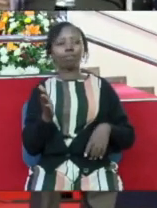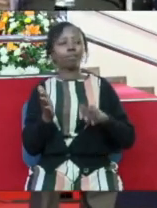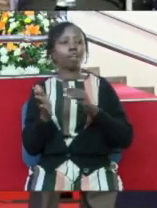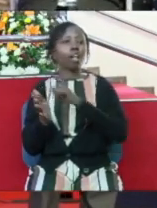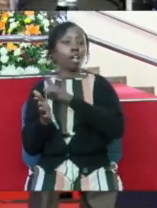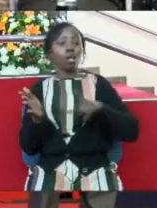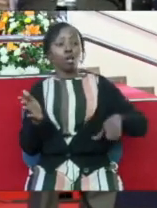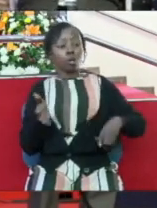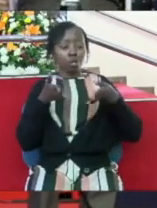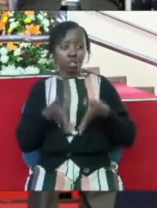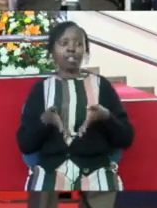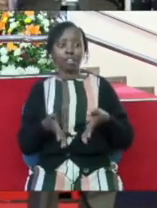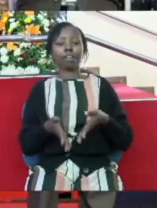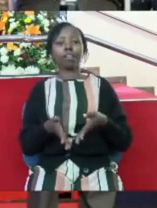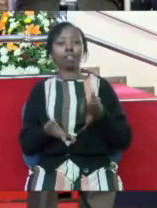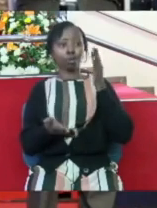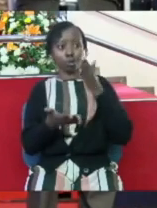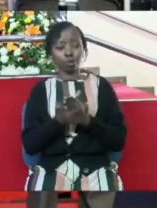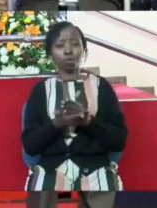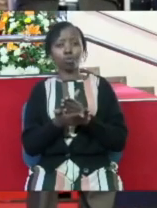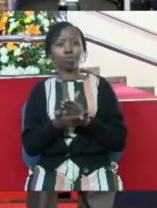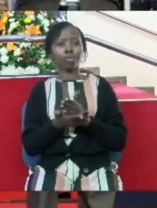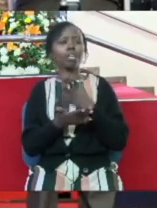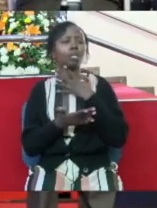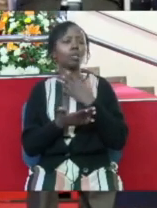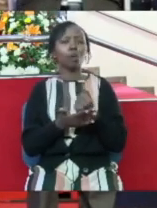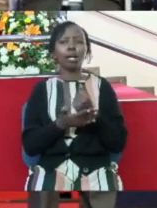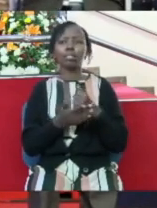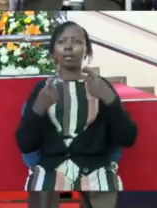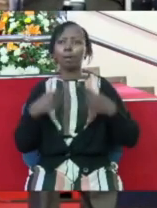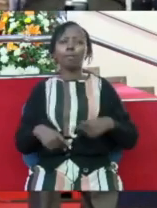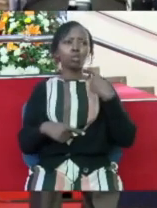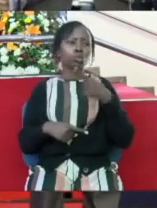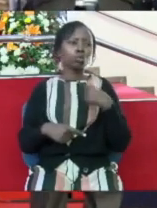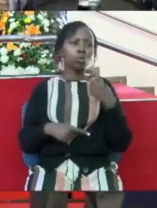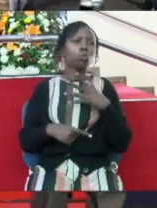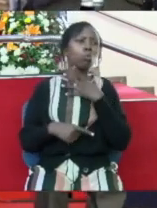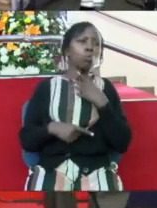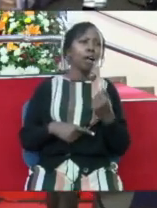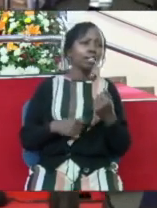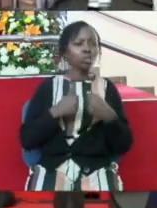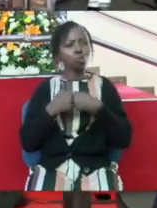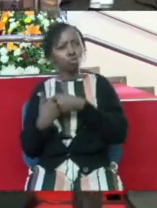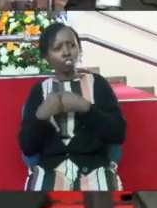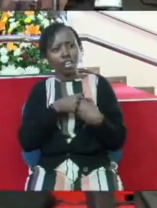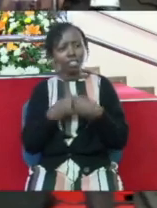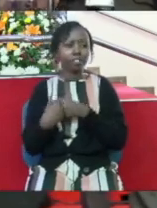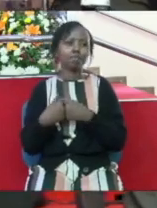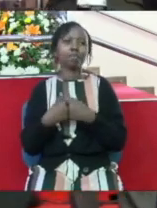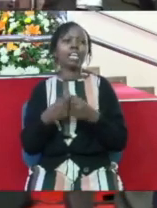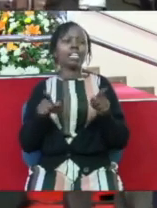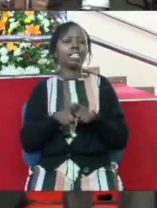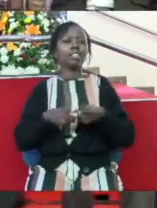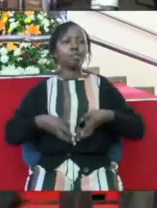here this morning. Bwana yuko hapa asubuhi ya leo. And he wants someone who will be willing to wrestle. Anataka mtu ambaye ataweza kung'ang'ana. Like Jacob